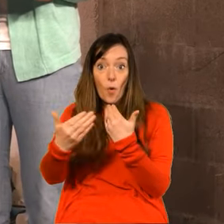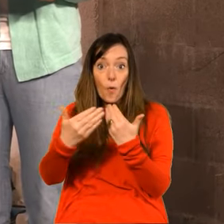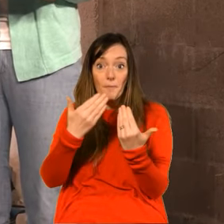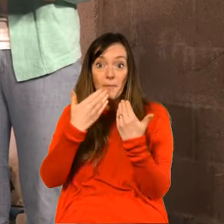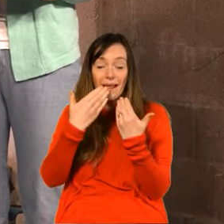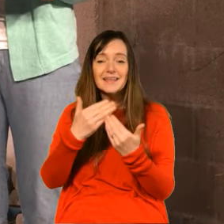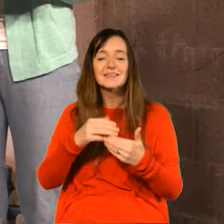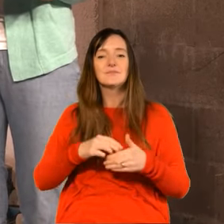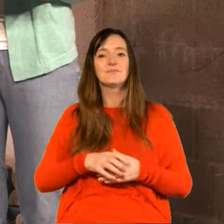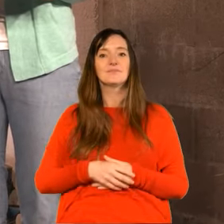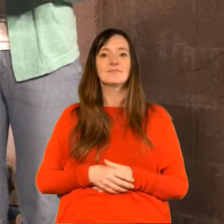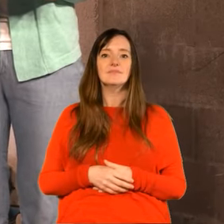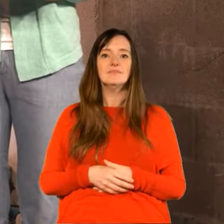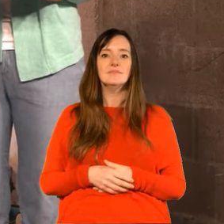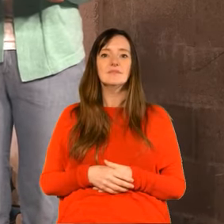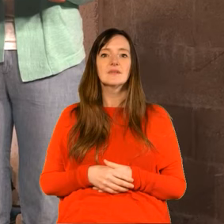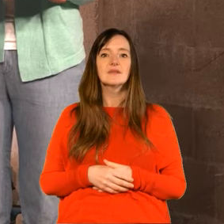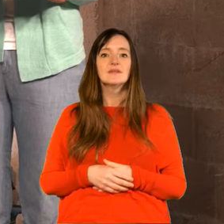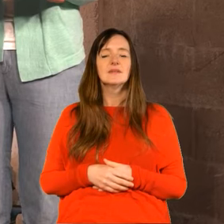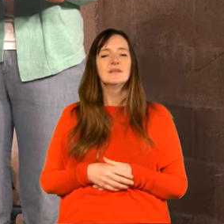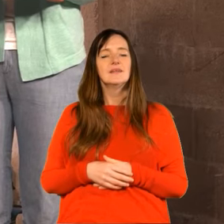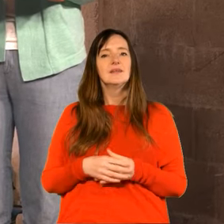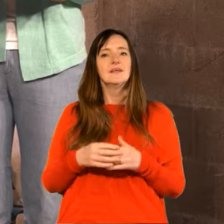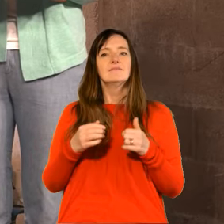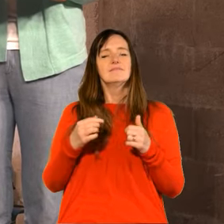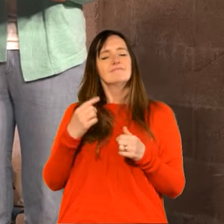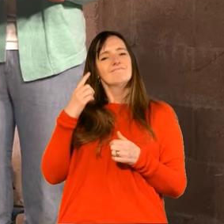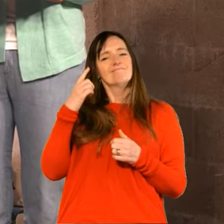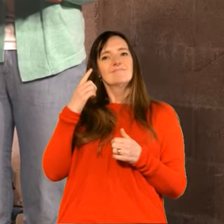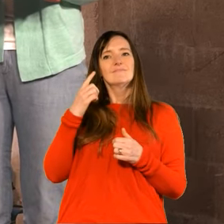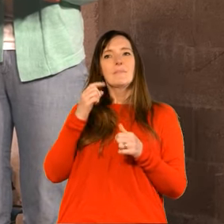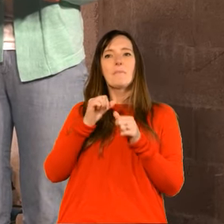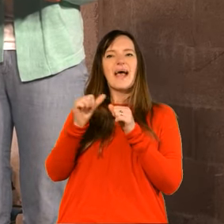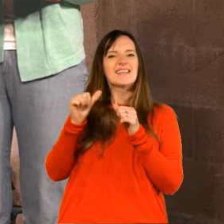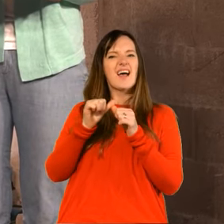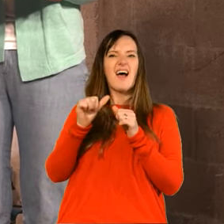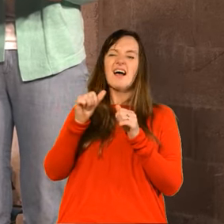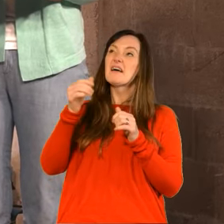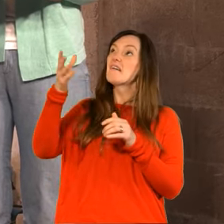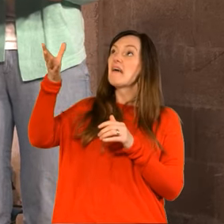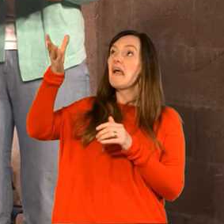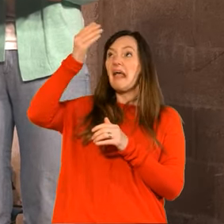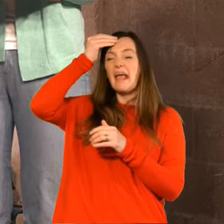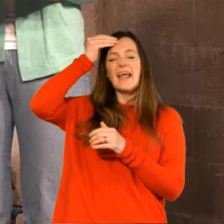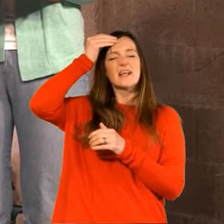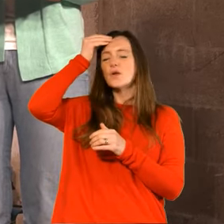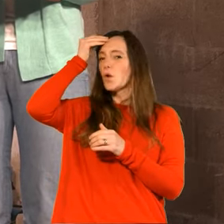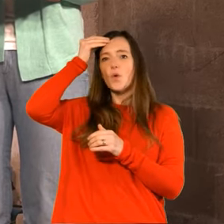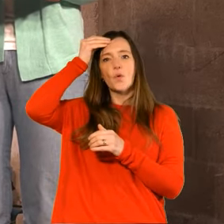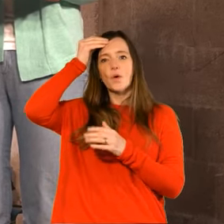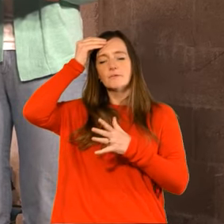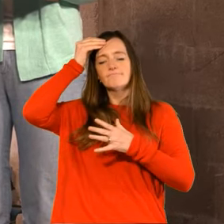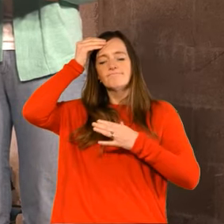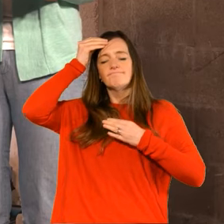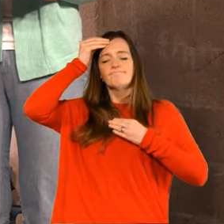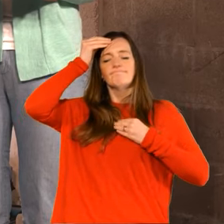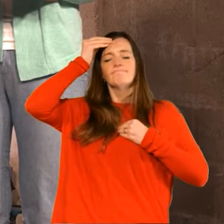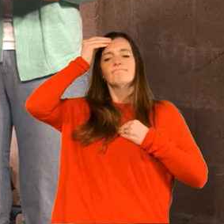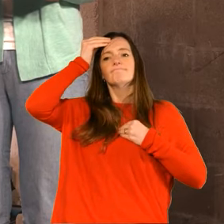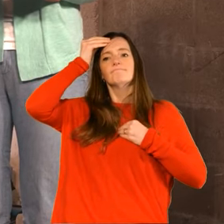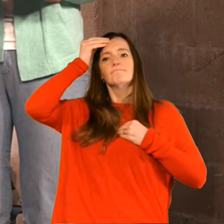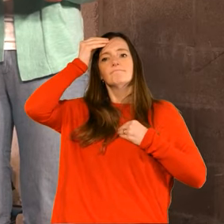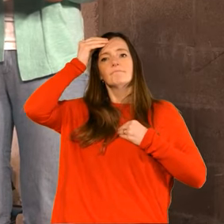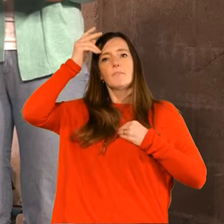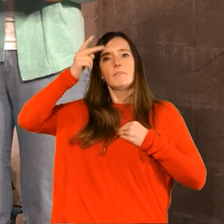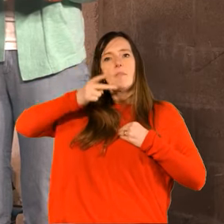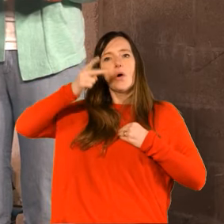it be great if we weren't just hearers of God's word this week, but we were those Psalm 1 characters who meditate on it and